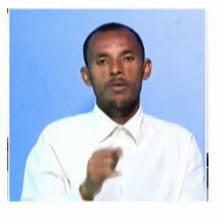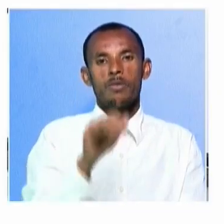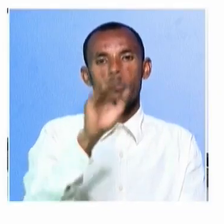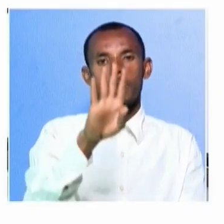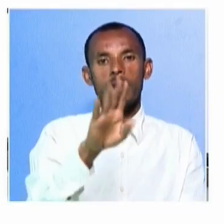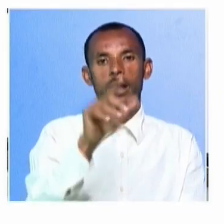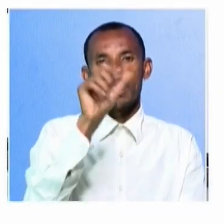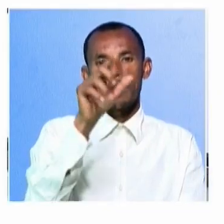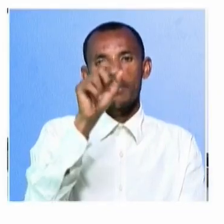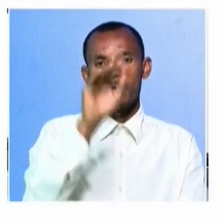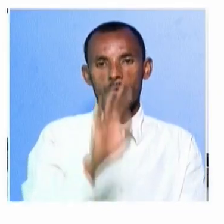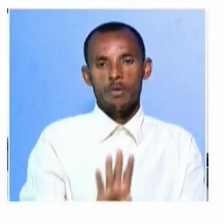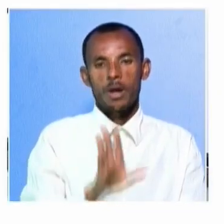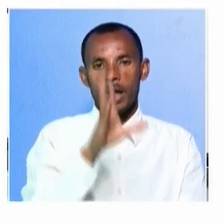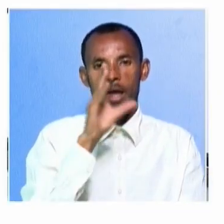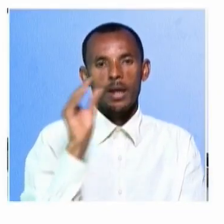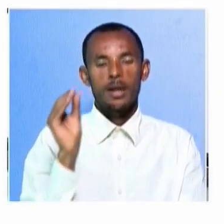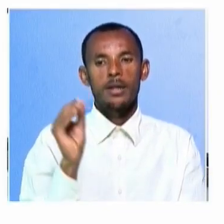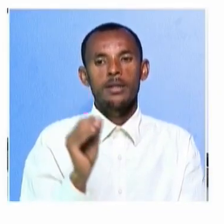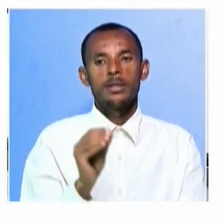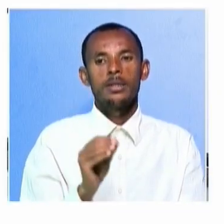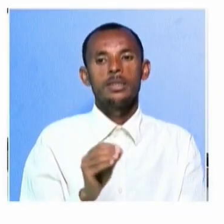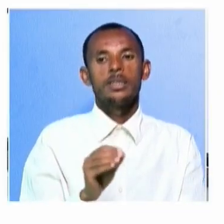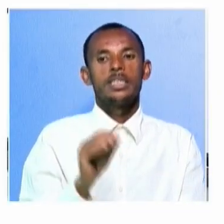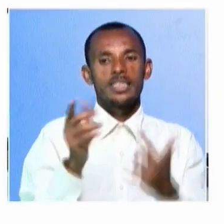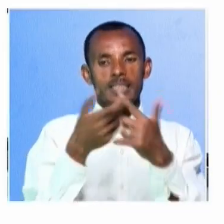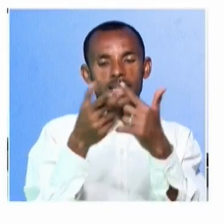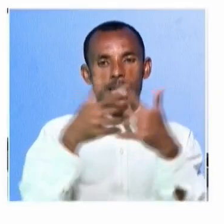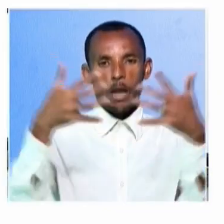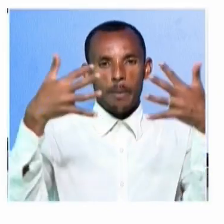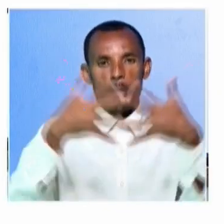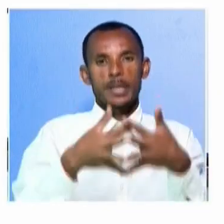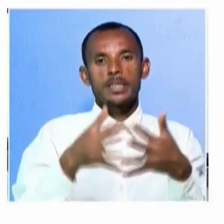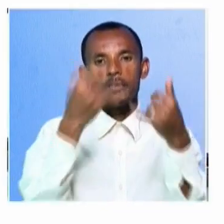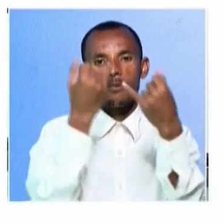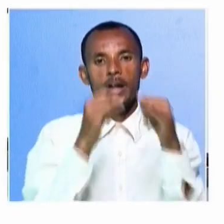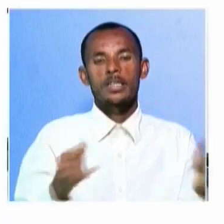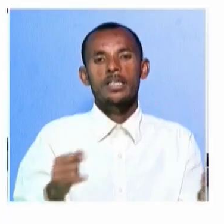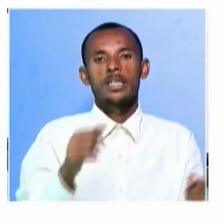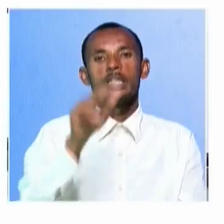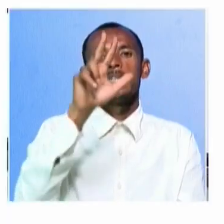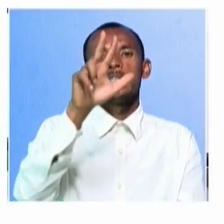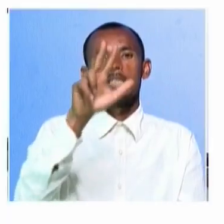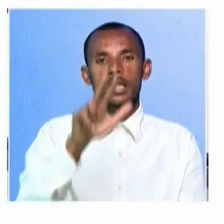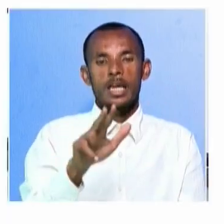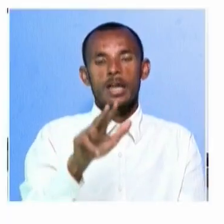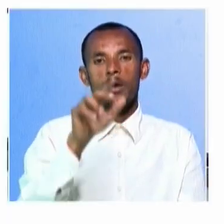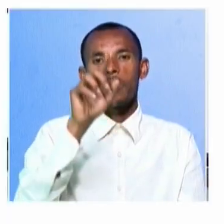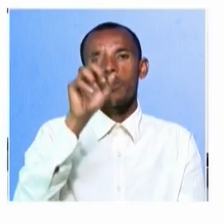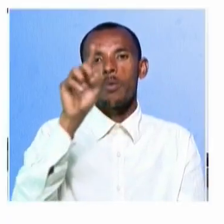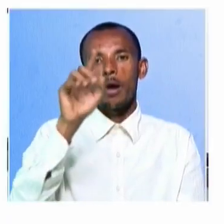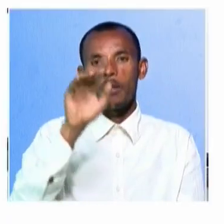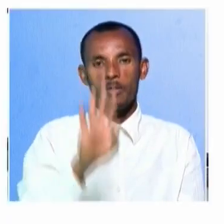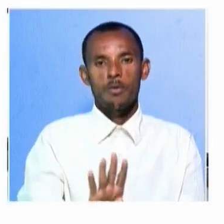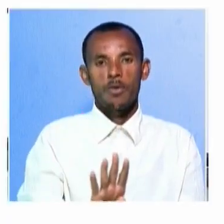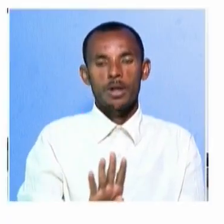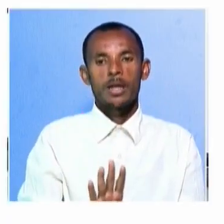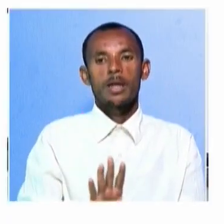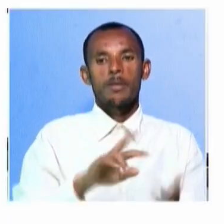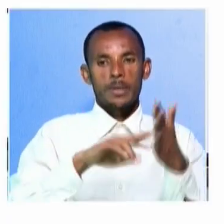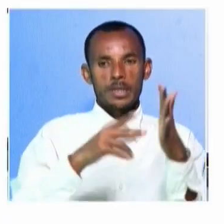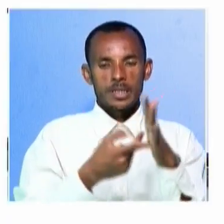4. And the second mixed fraction, 3 and 1 over 4 is